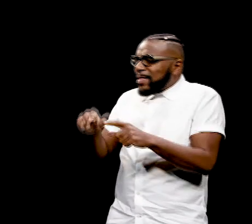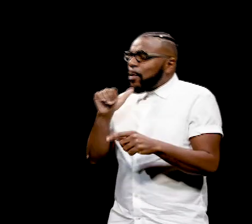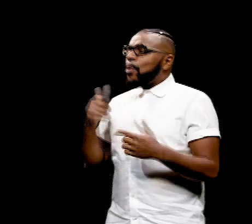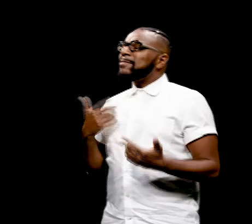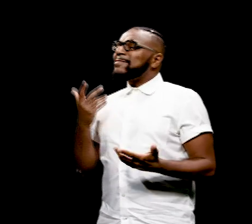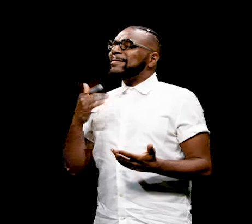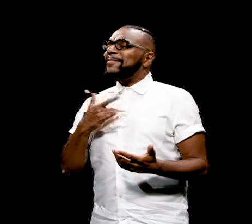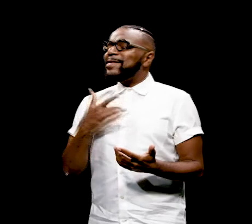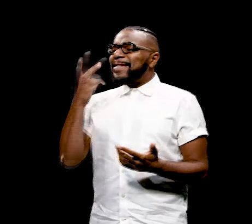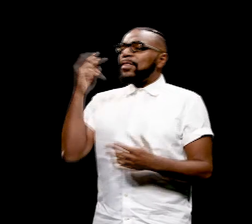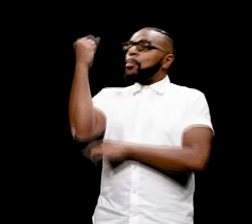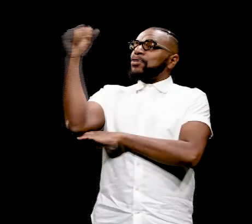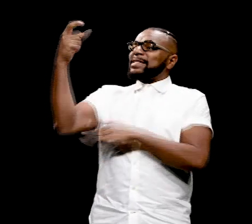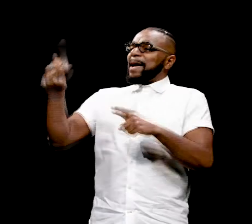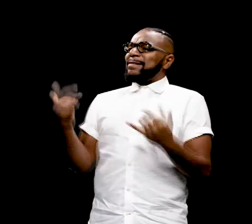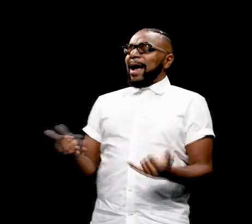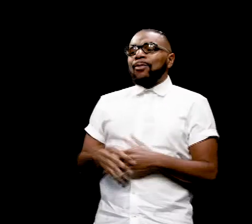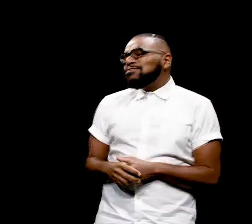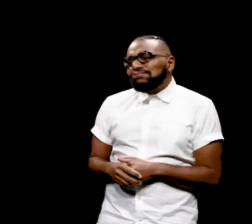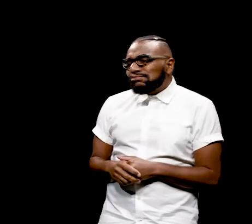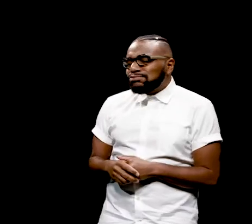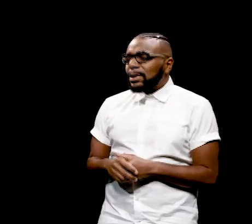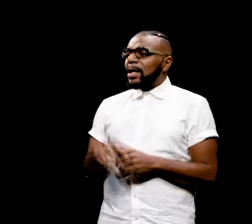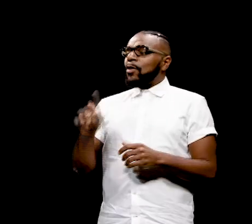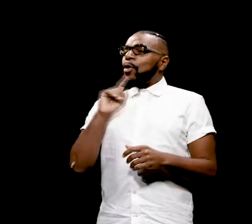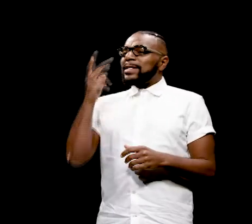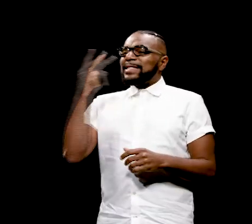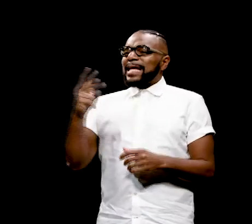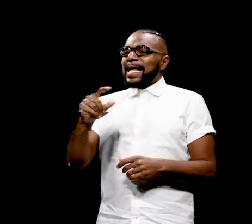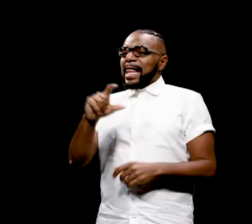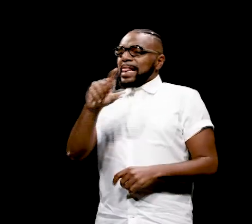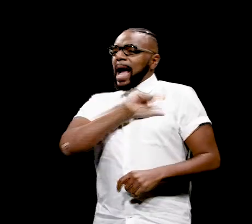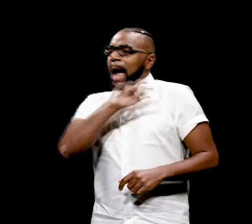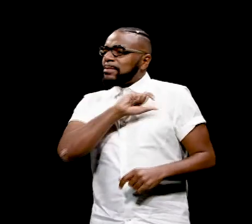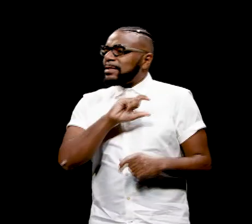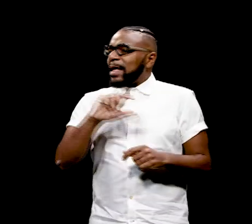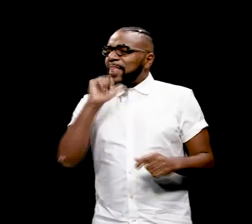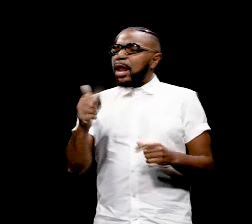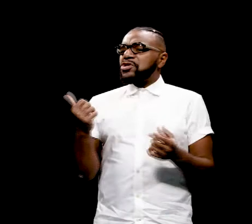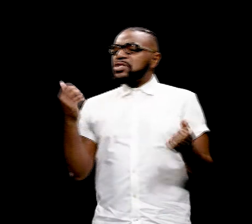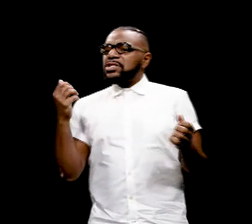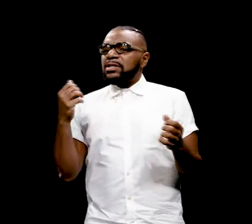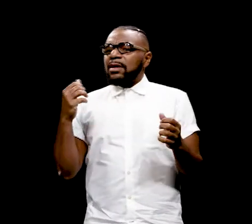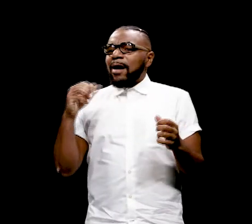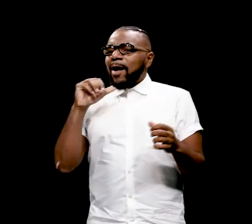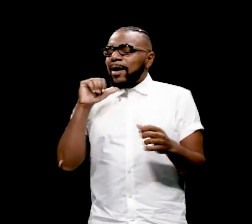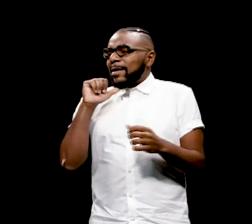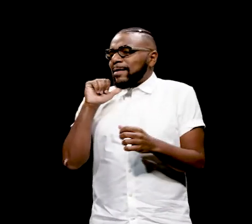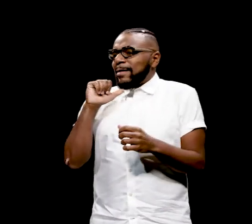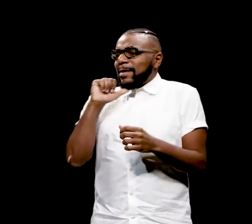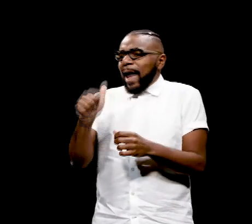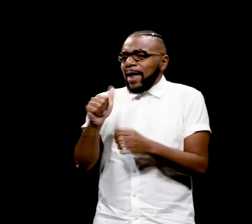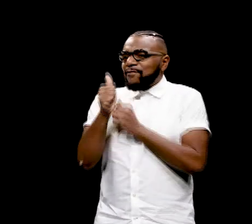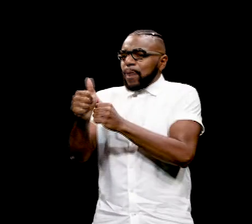be seeing the protests that we're having today. We're seeing a police force that's out of compliance with our DOJ settlement, again,